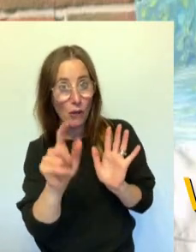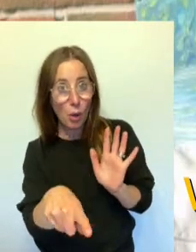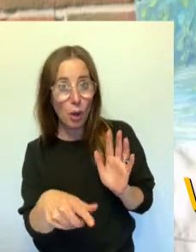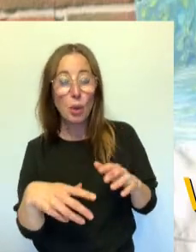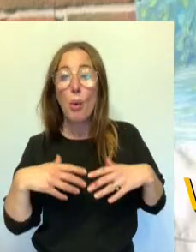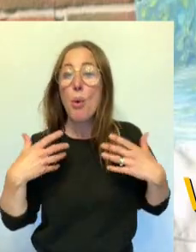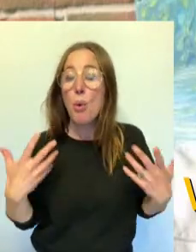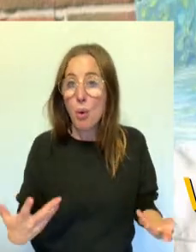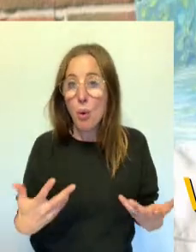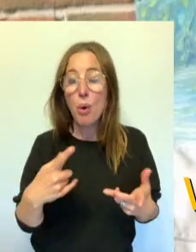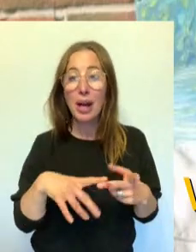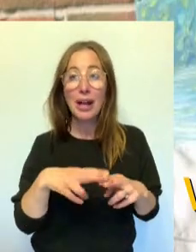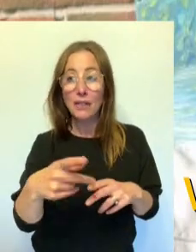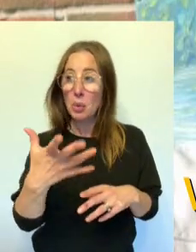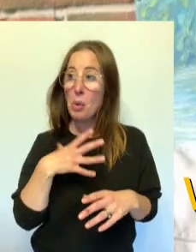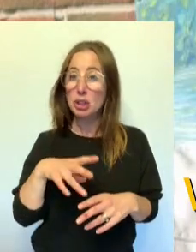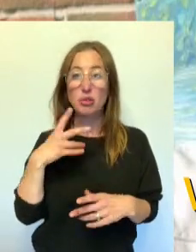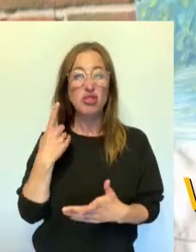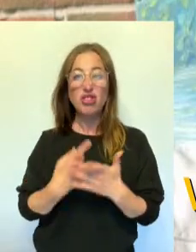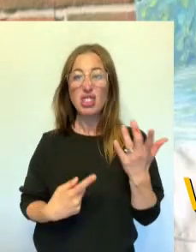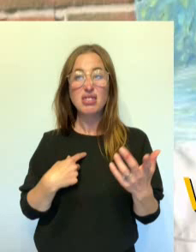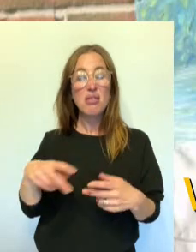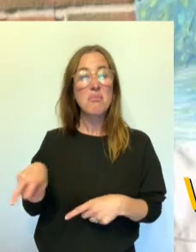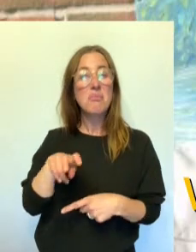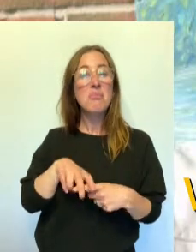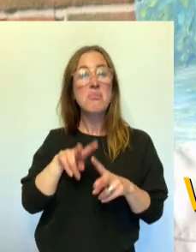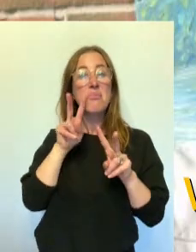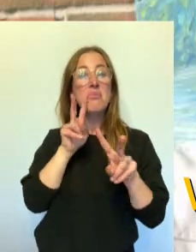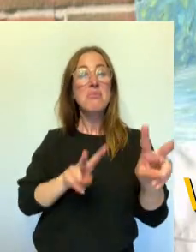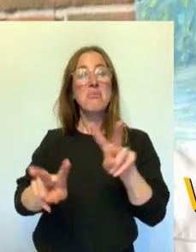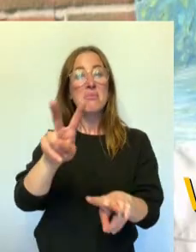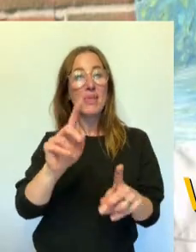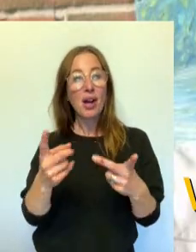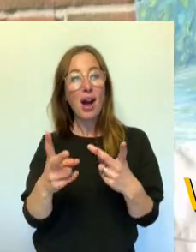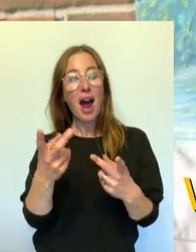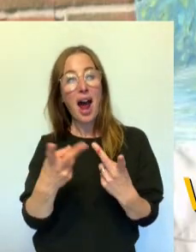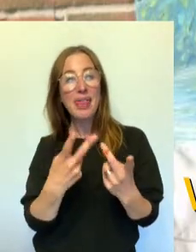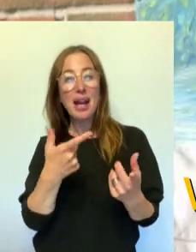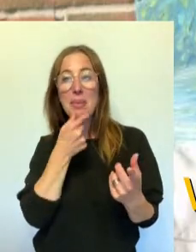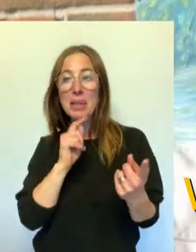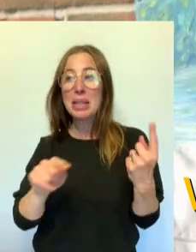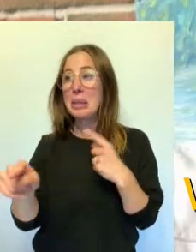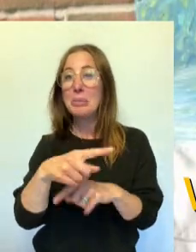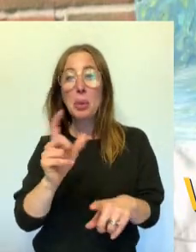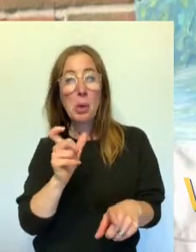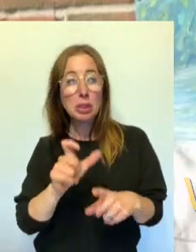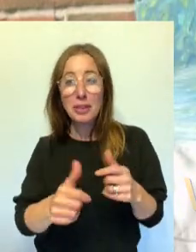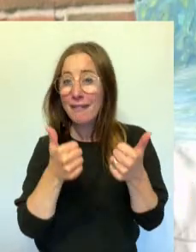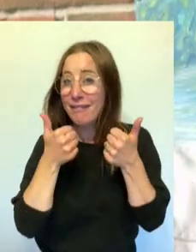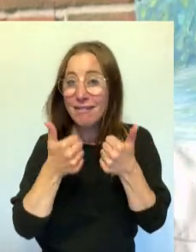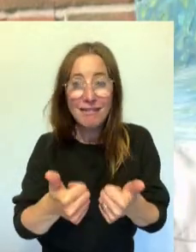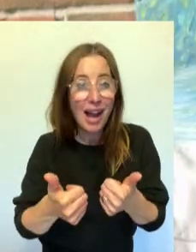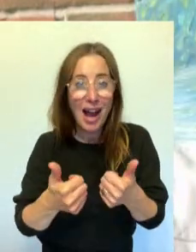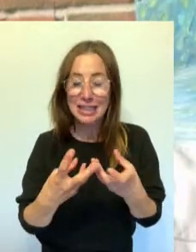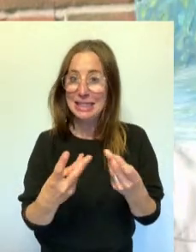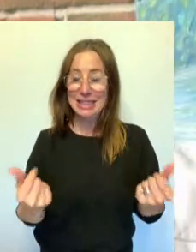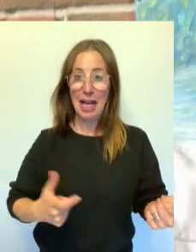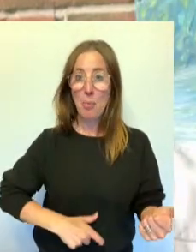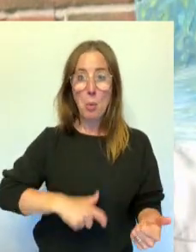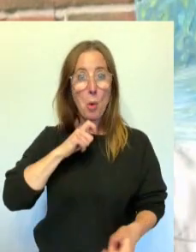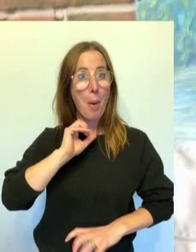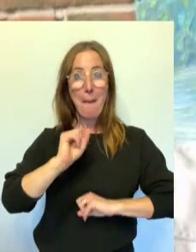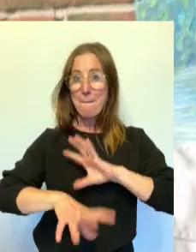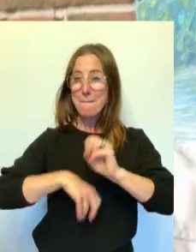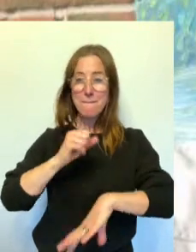want to join the online and see what everyone else is doing, that's great too. We know we've all got different personality types, and sometimes it can be a